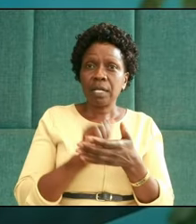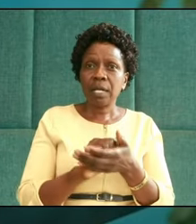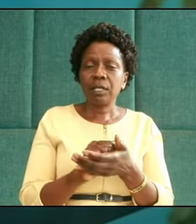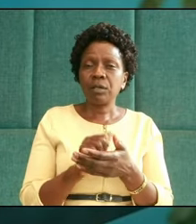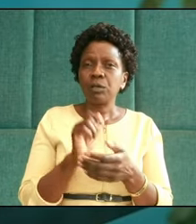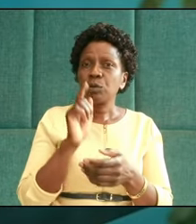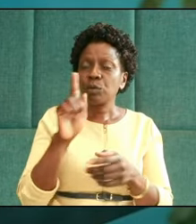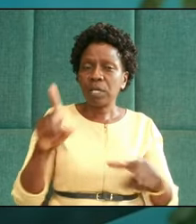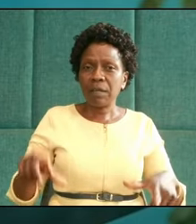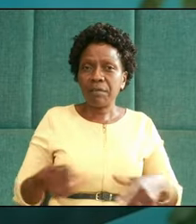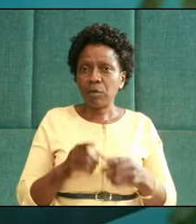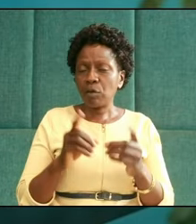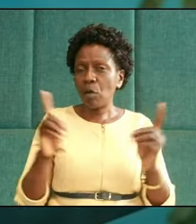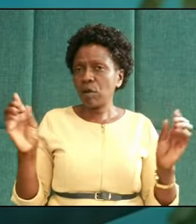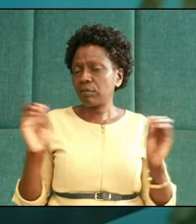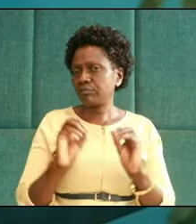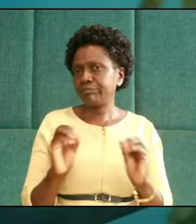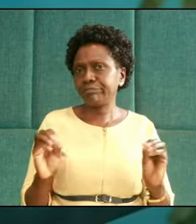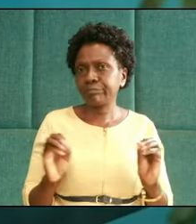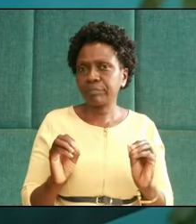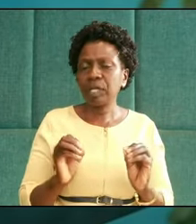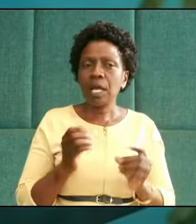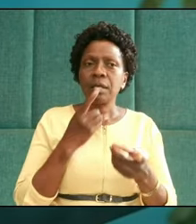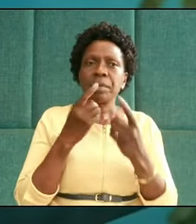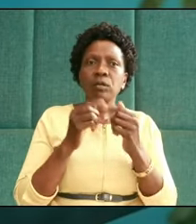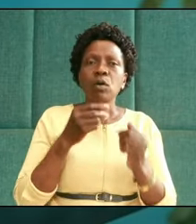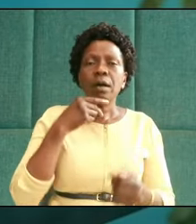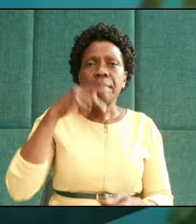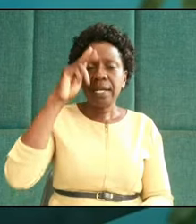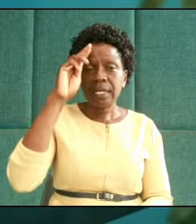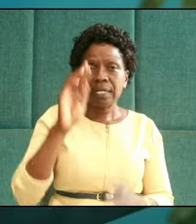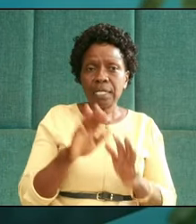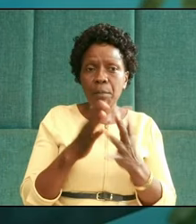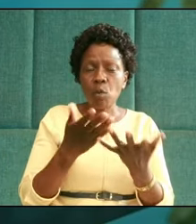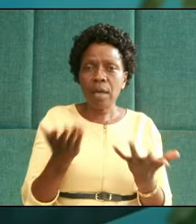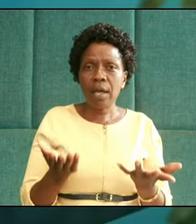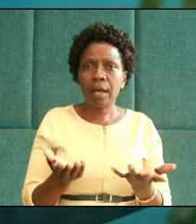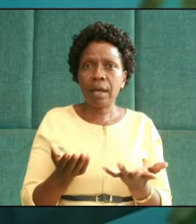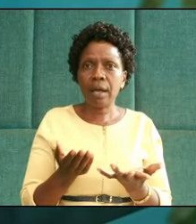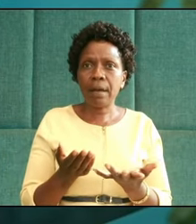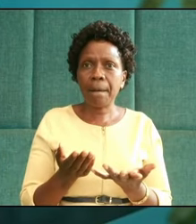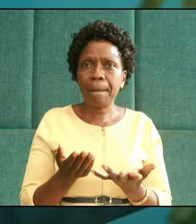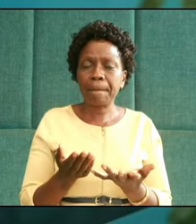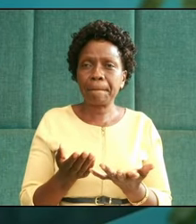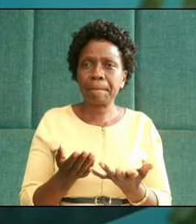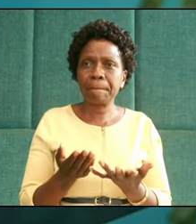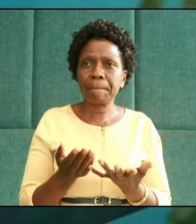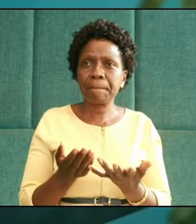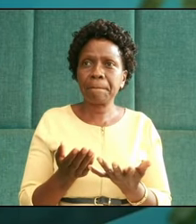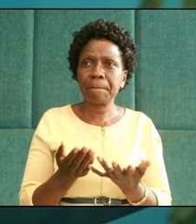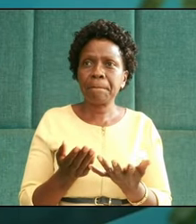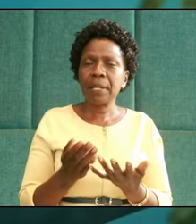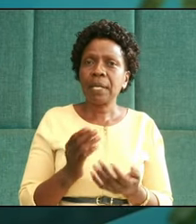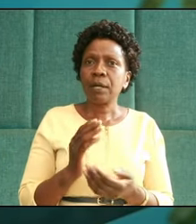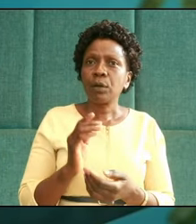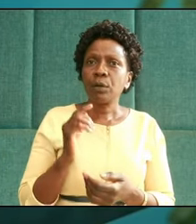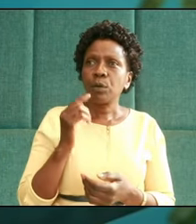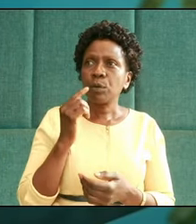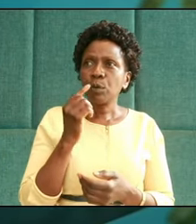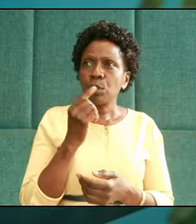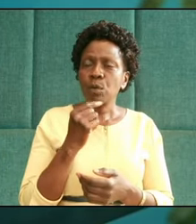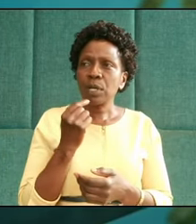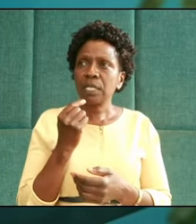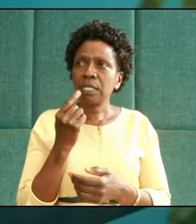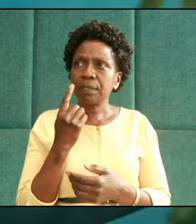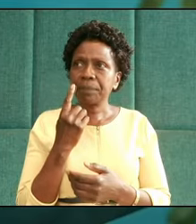long. I'm speaking to a parent somewhere that is in his old age and is being dressed and